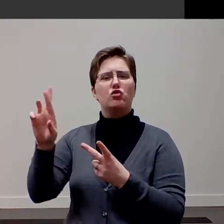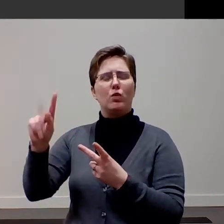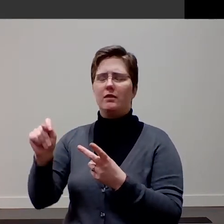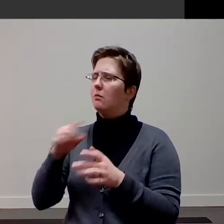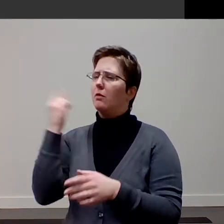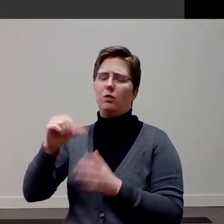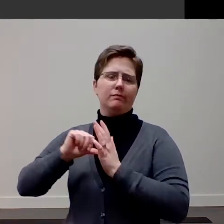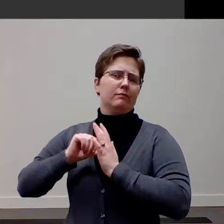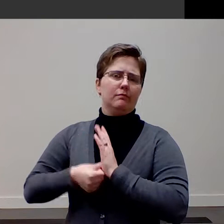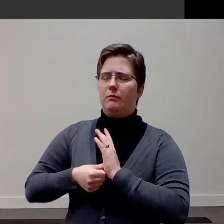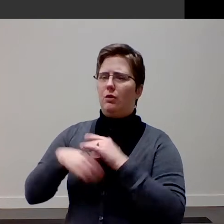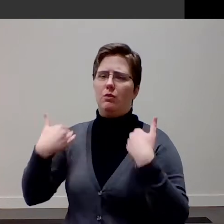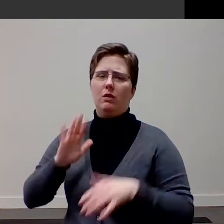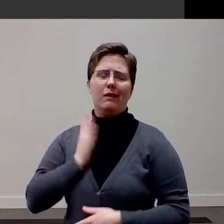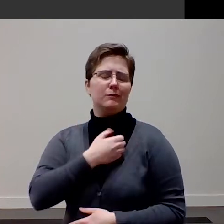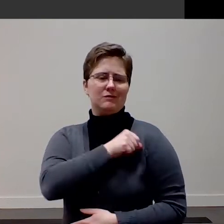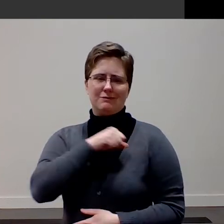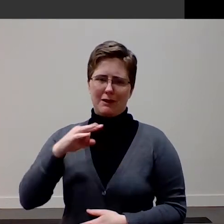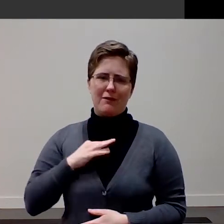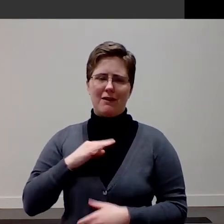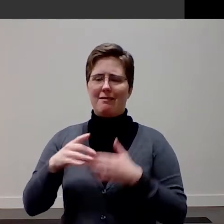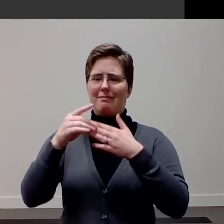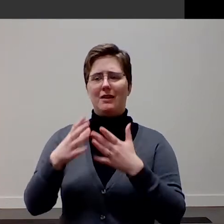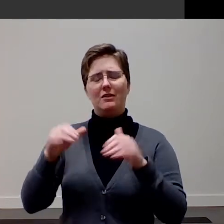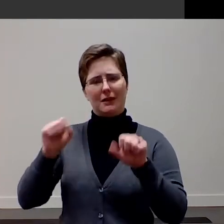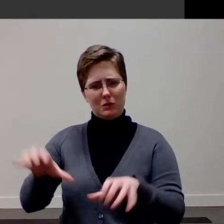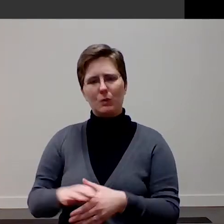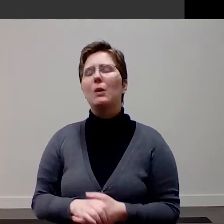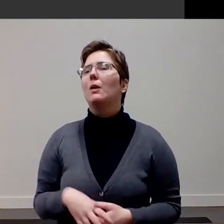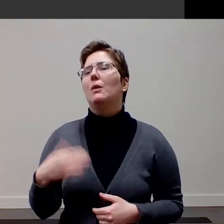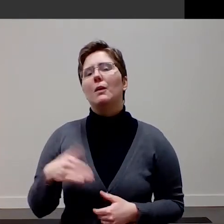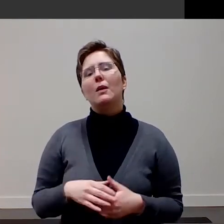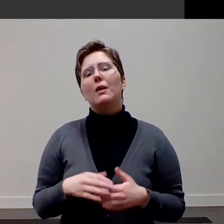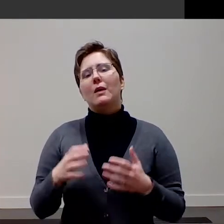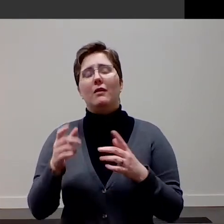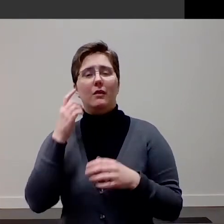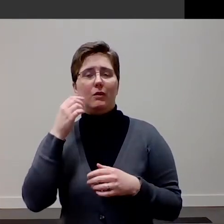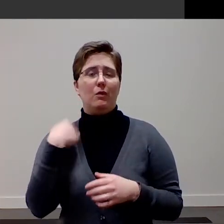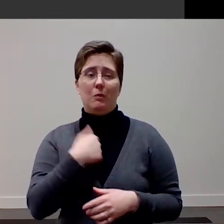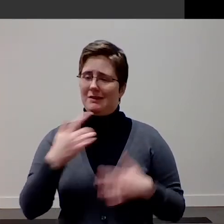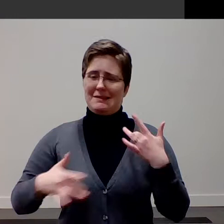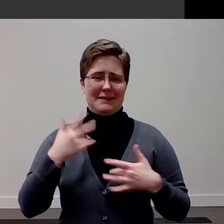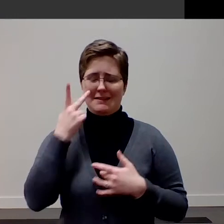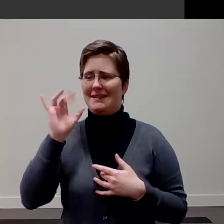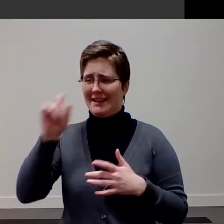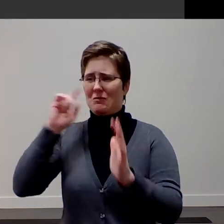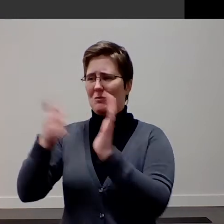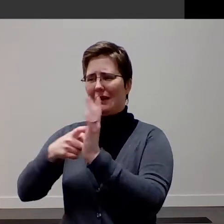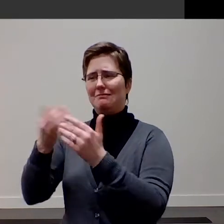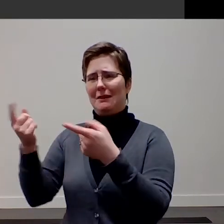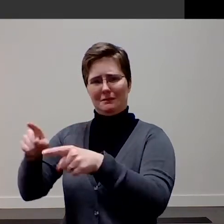Always impressive what our staff and our leadership gets up to. And we're very excited to see that